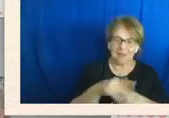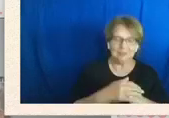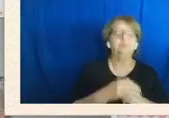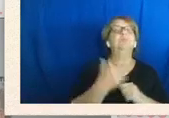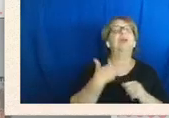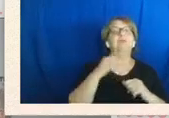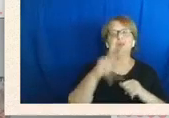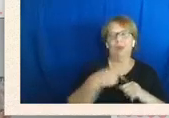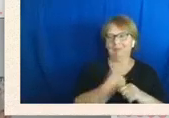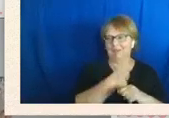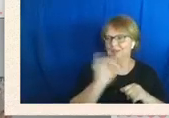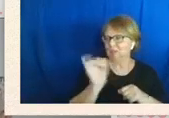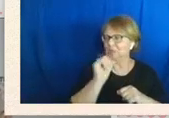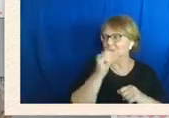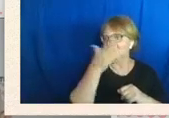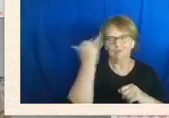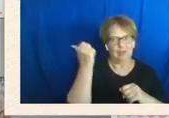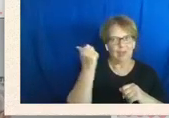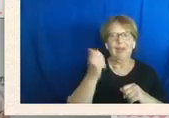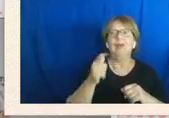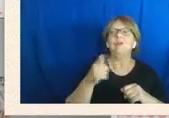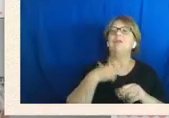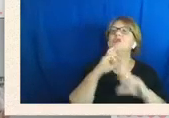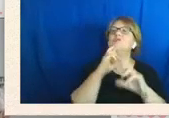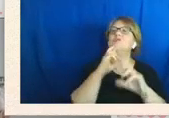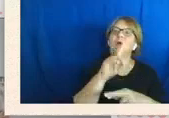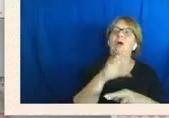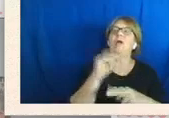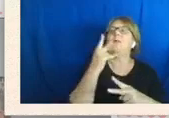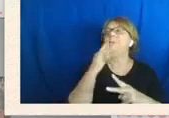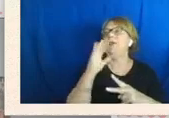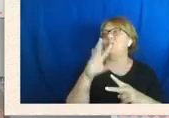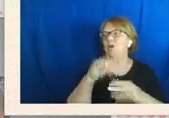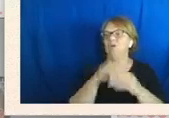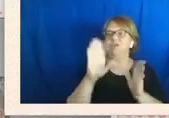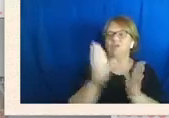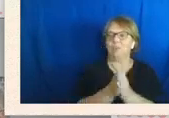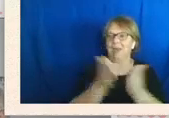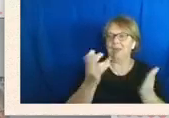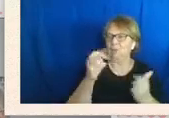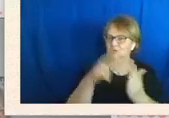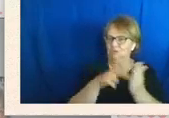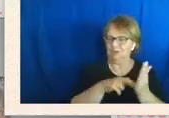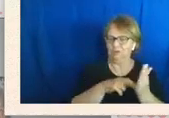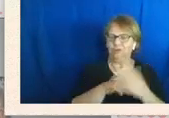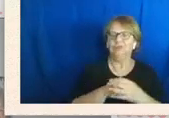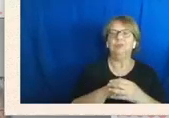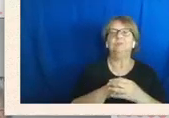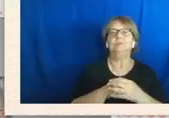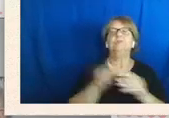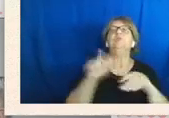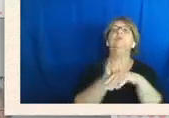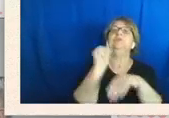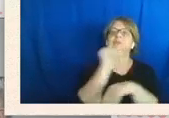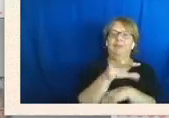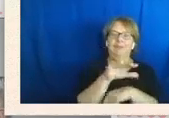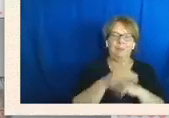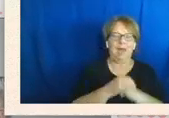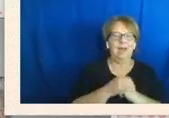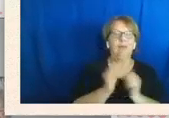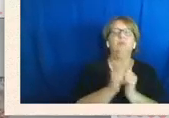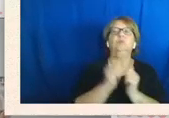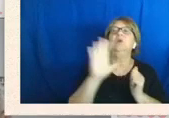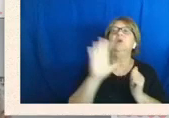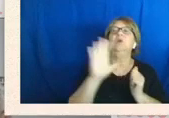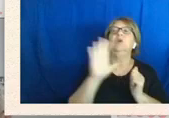too. Don't forget, you have a report card and a pin card, which came in your packet when you registered. You send those back with your return address,